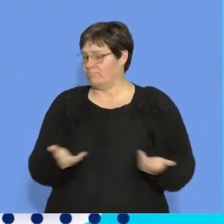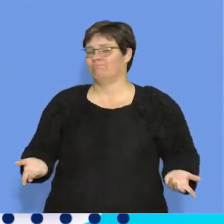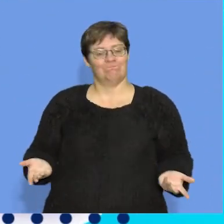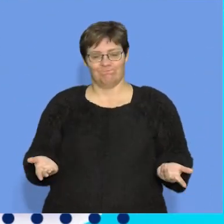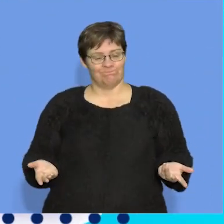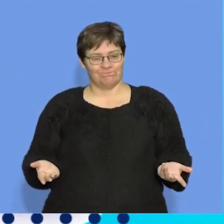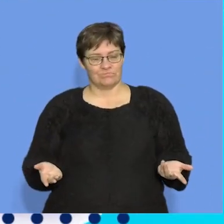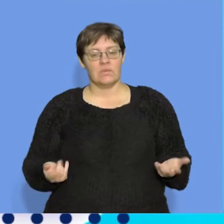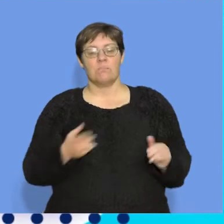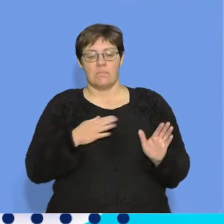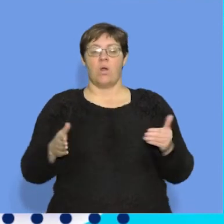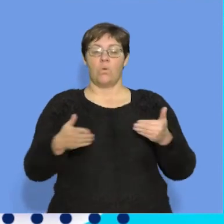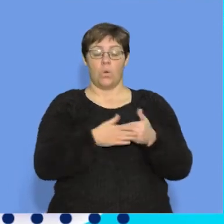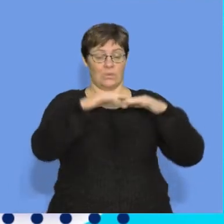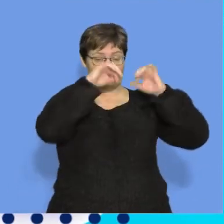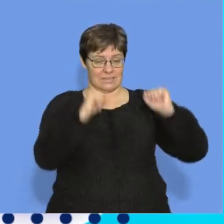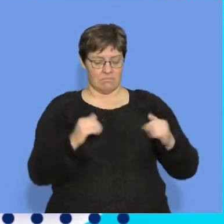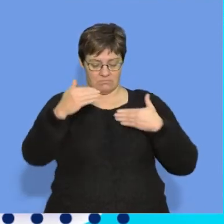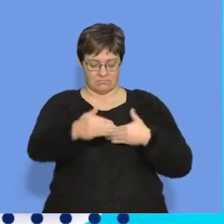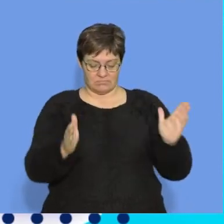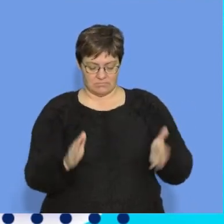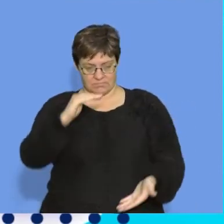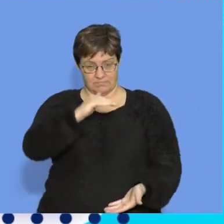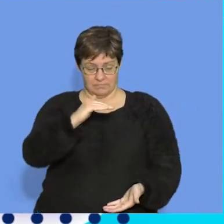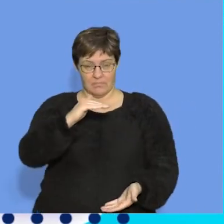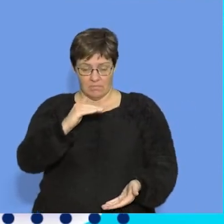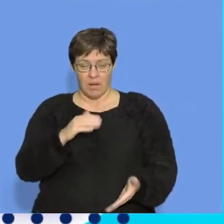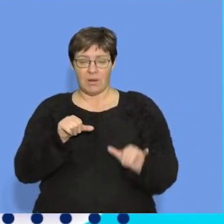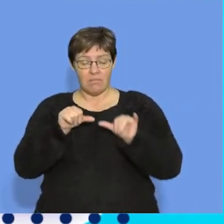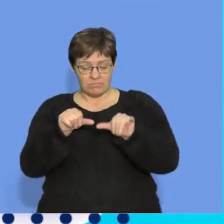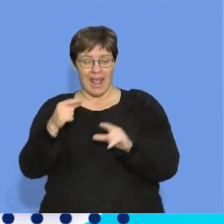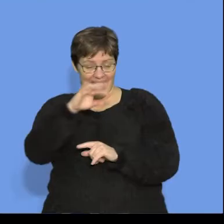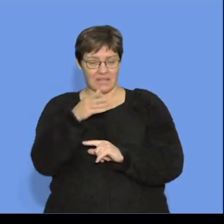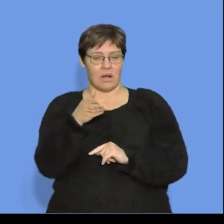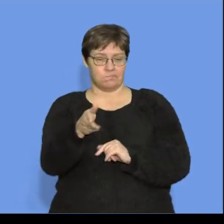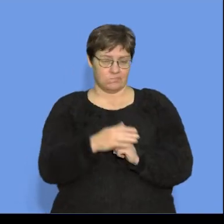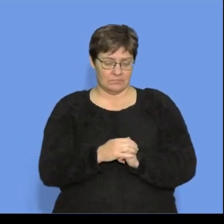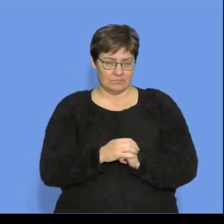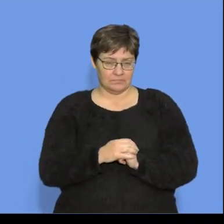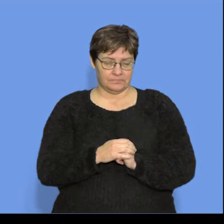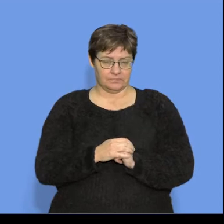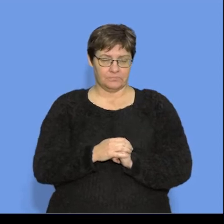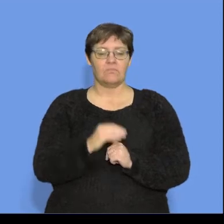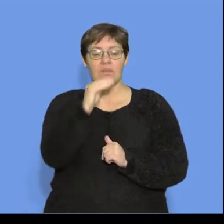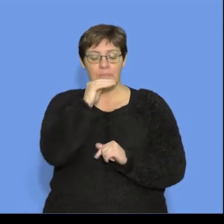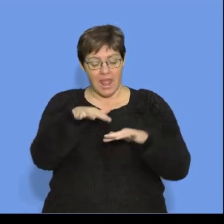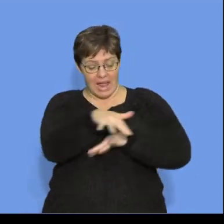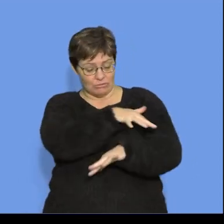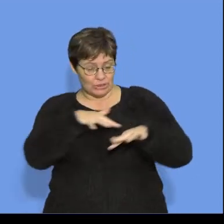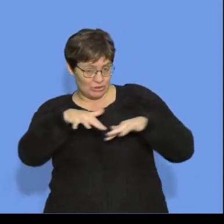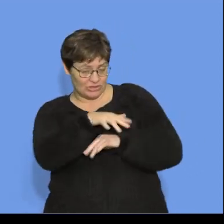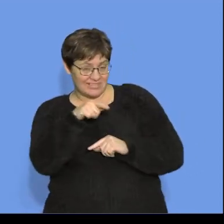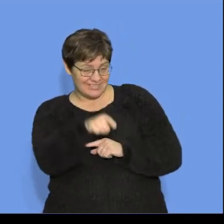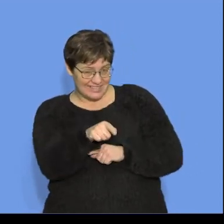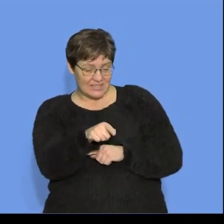when we talk about a closed system, it's contained. And so we need to recognize that the conditions